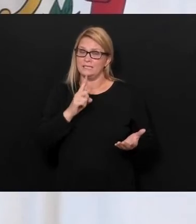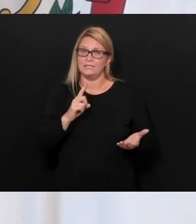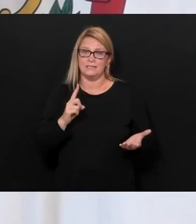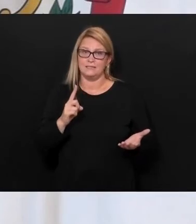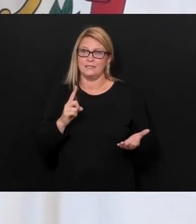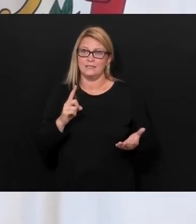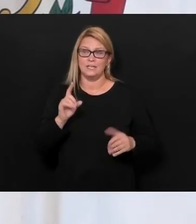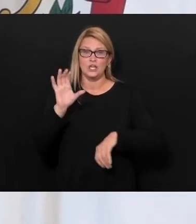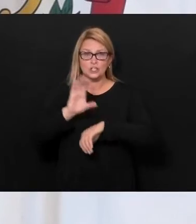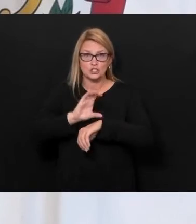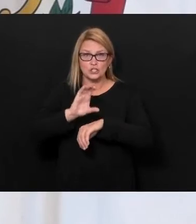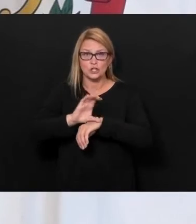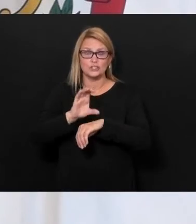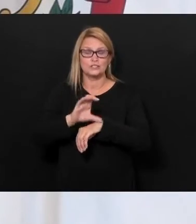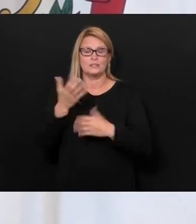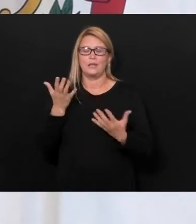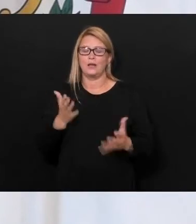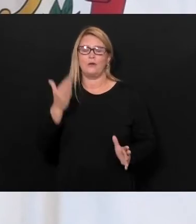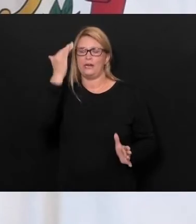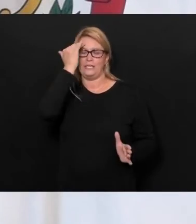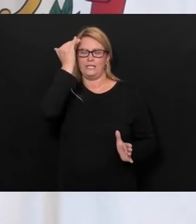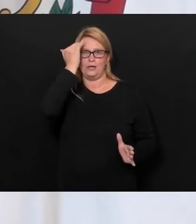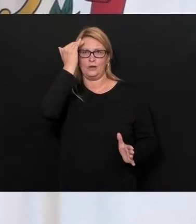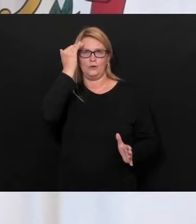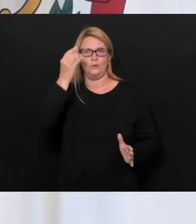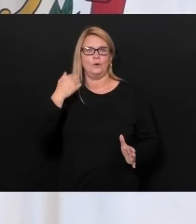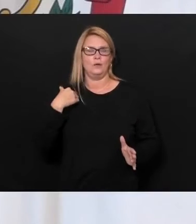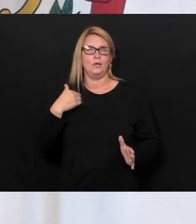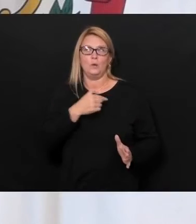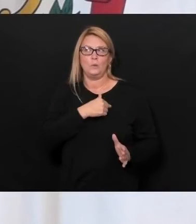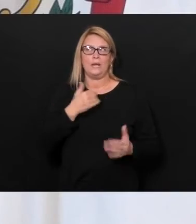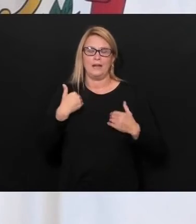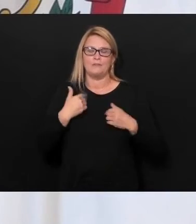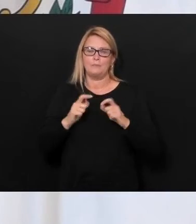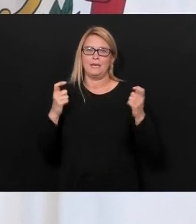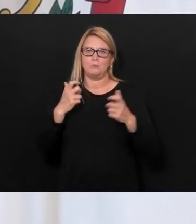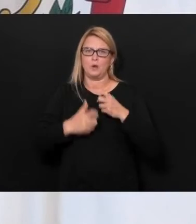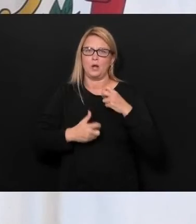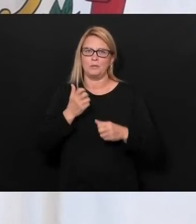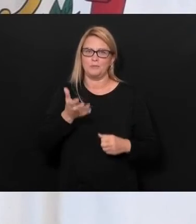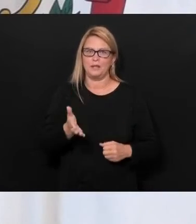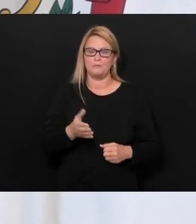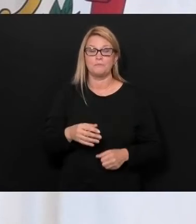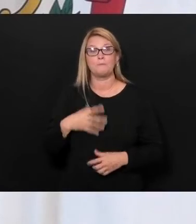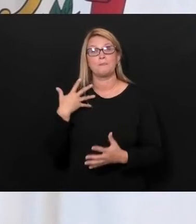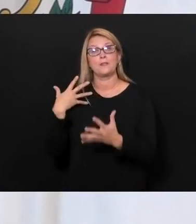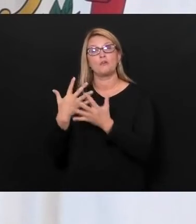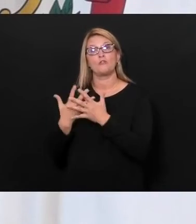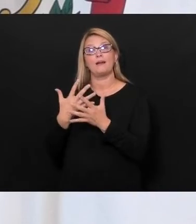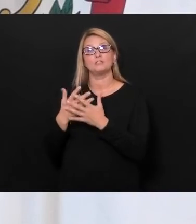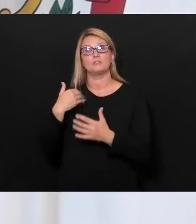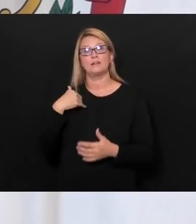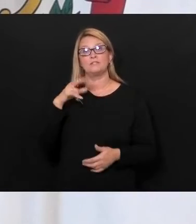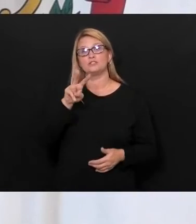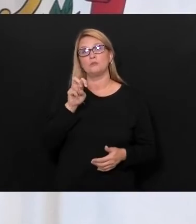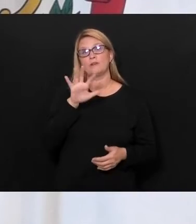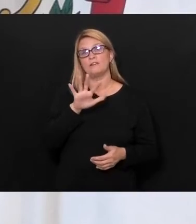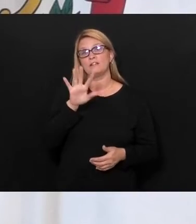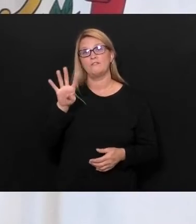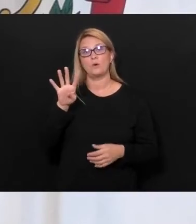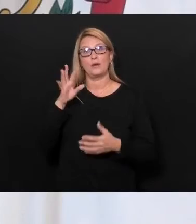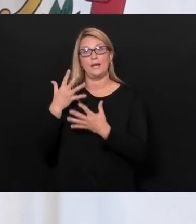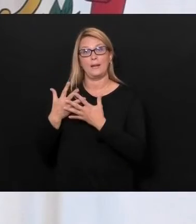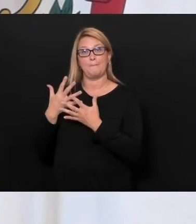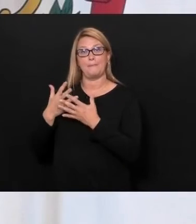unfortunately, churches are an area where we can really have a real problem. In our corrections, we have 254 now inmates.